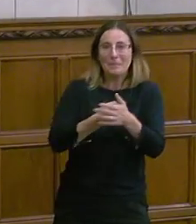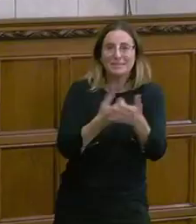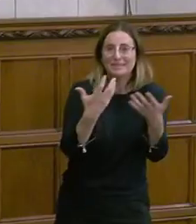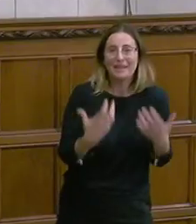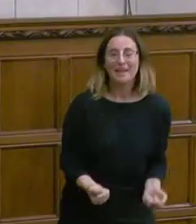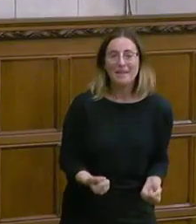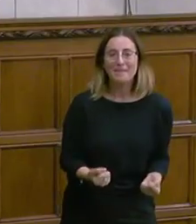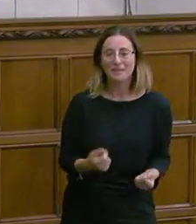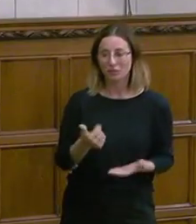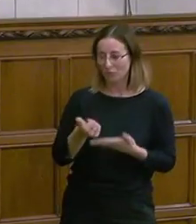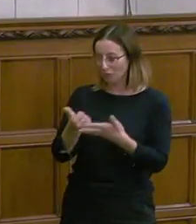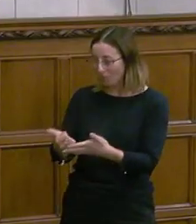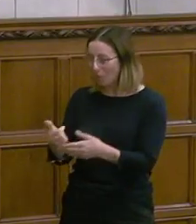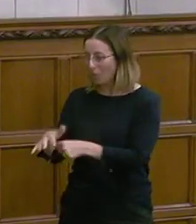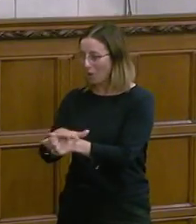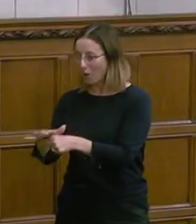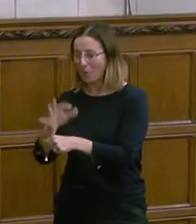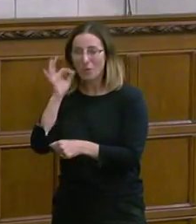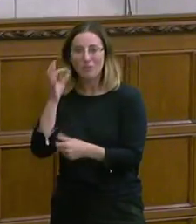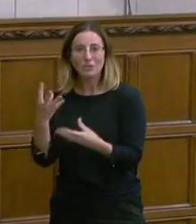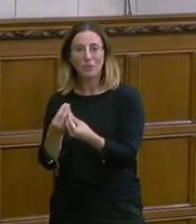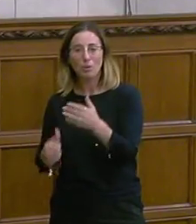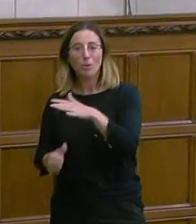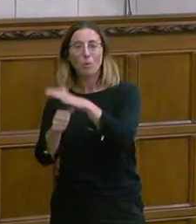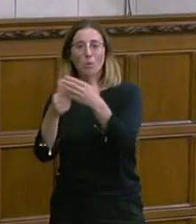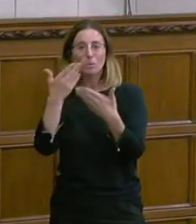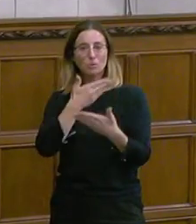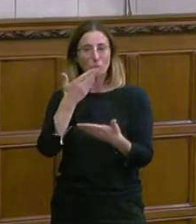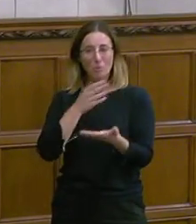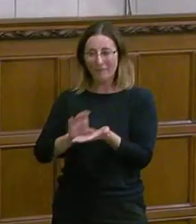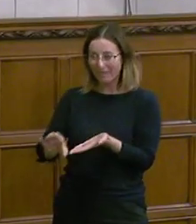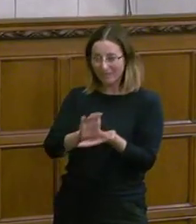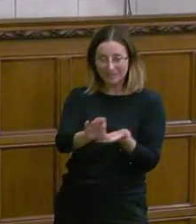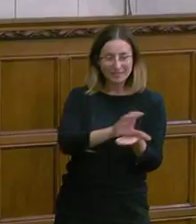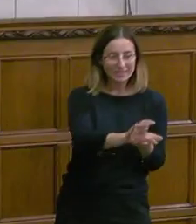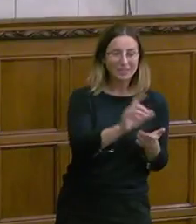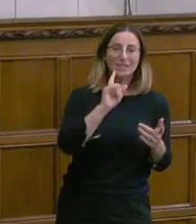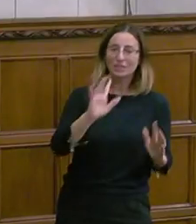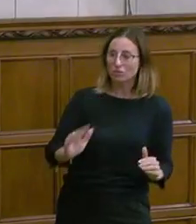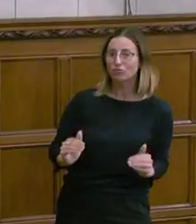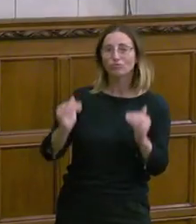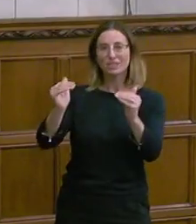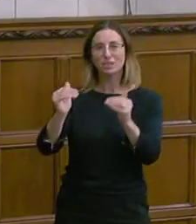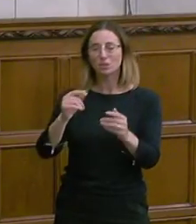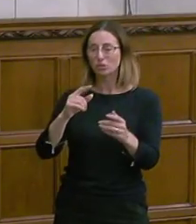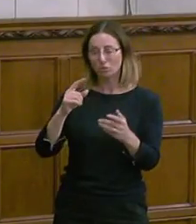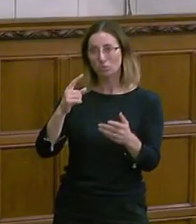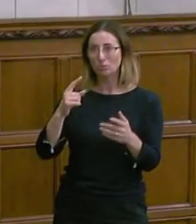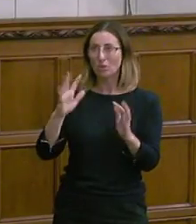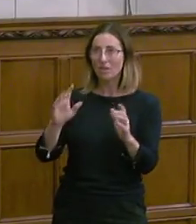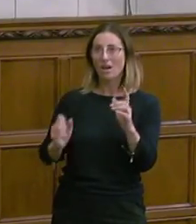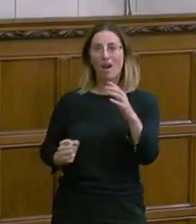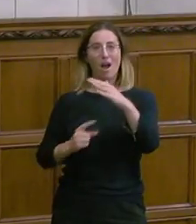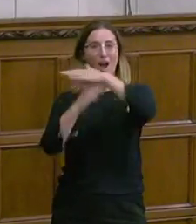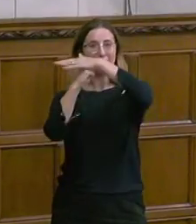support local authorities, the core school funding that this government provides will rise to a record £43.5 billion by 2020,